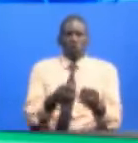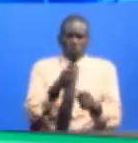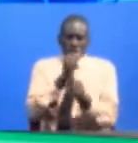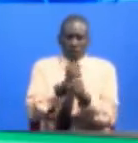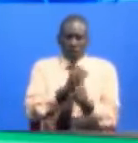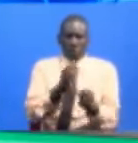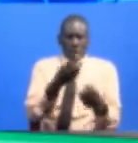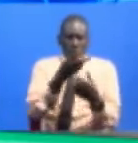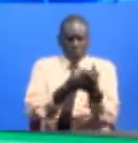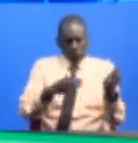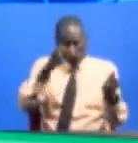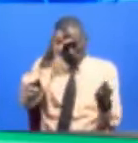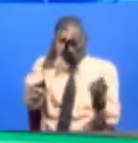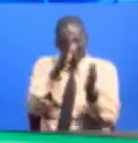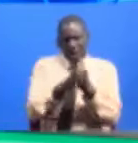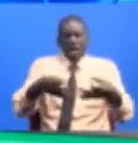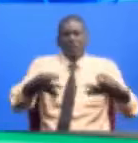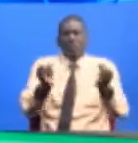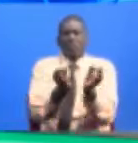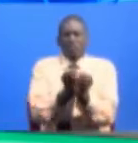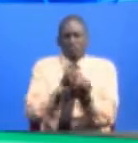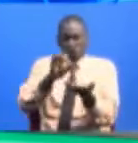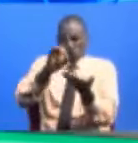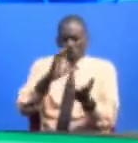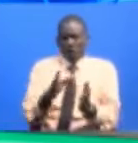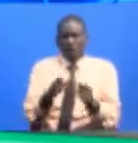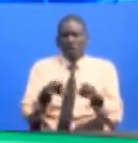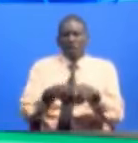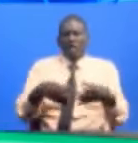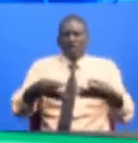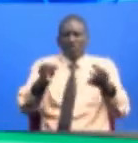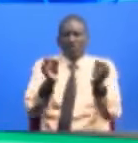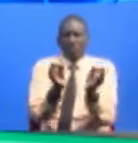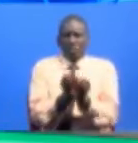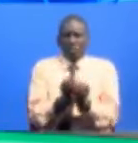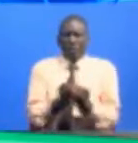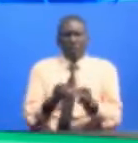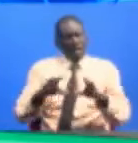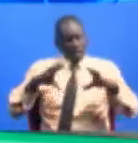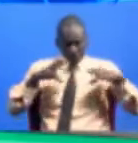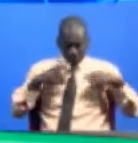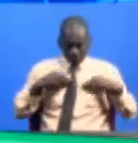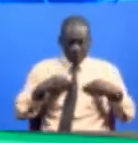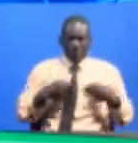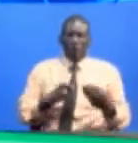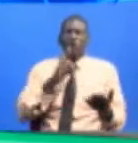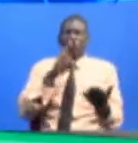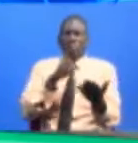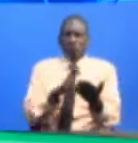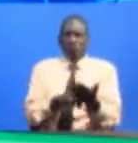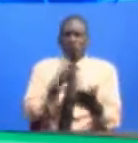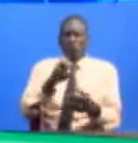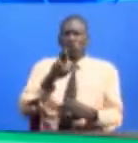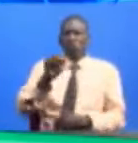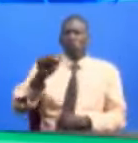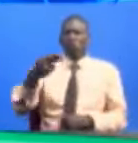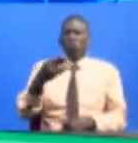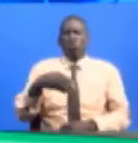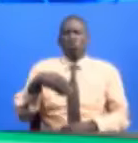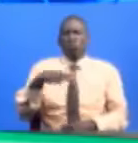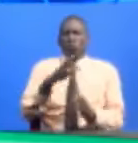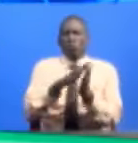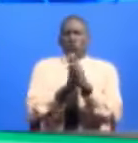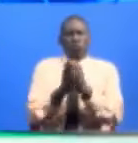both government and family pathologists, as family expressed contentment with the results. Here is Ruth Samway with the